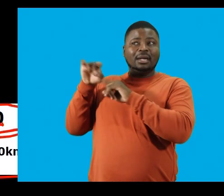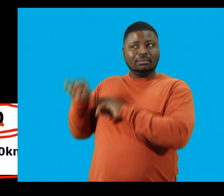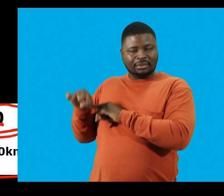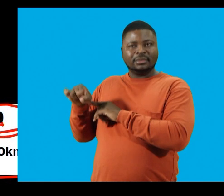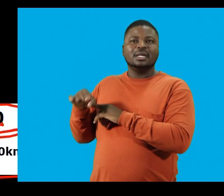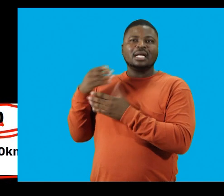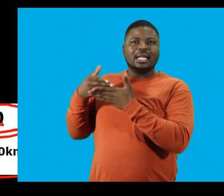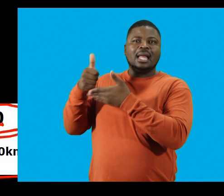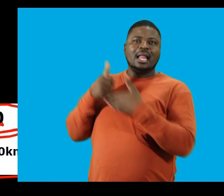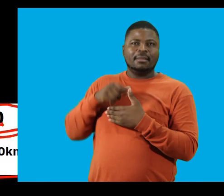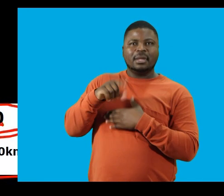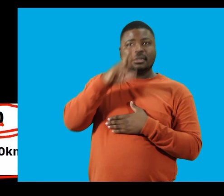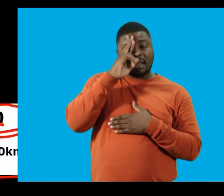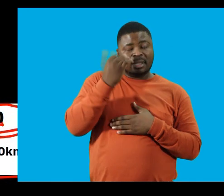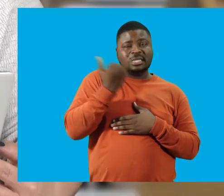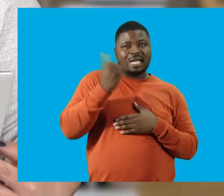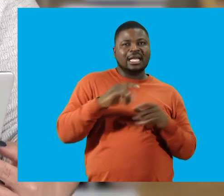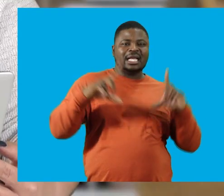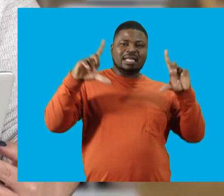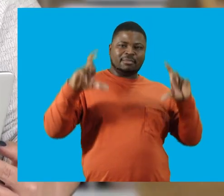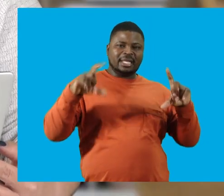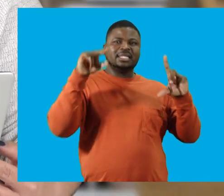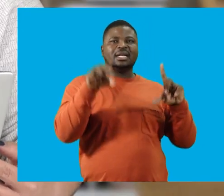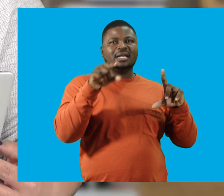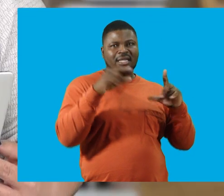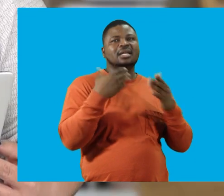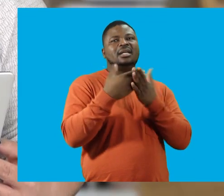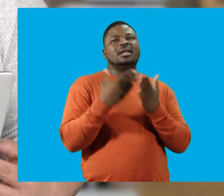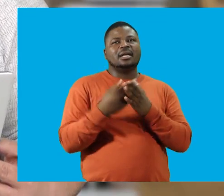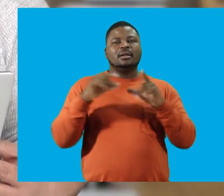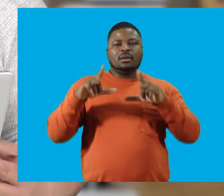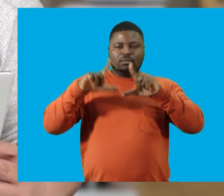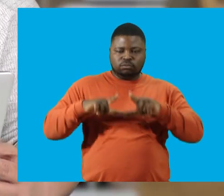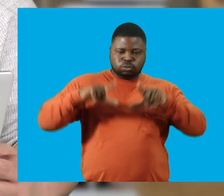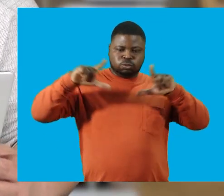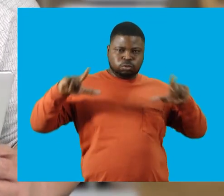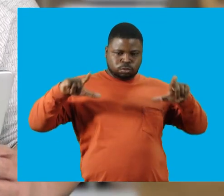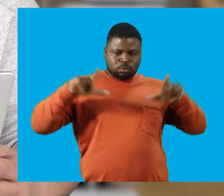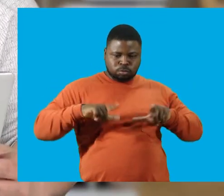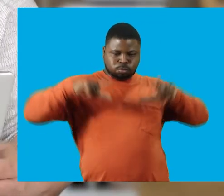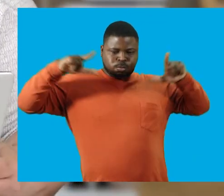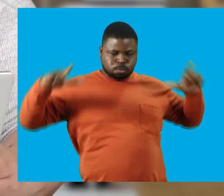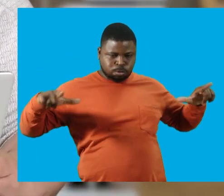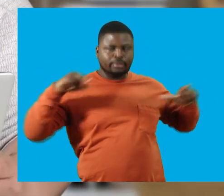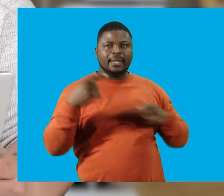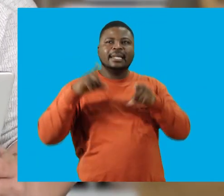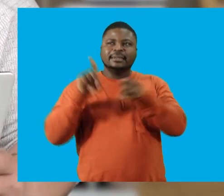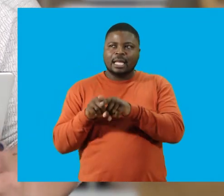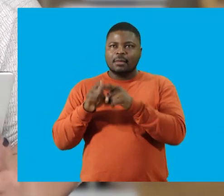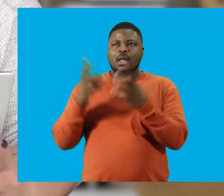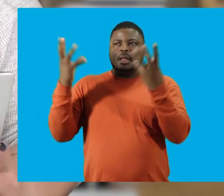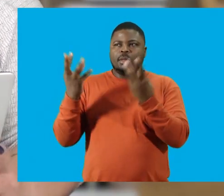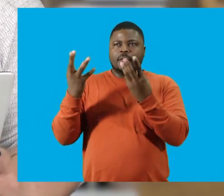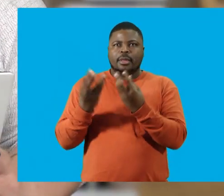is a picture, and that reduces and enlarges with the map. Remember,